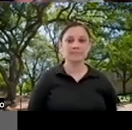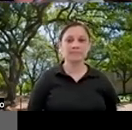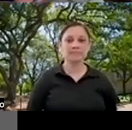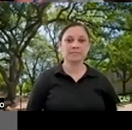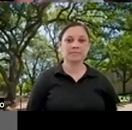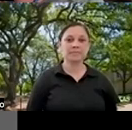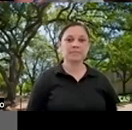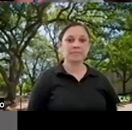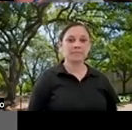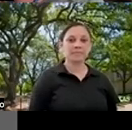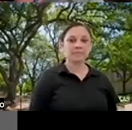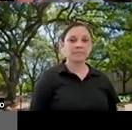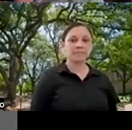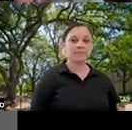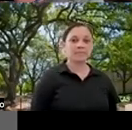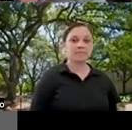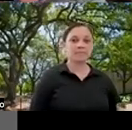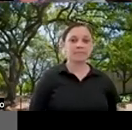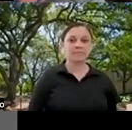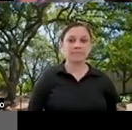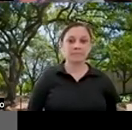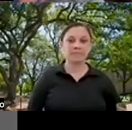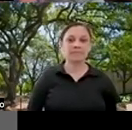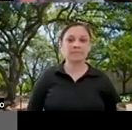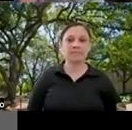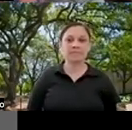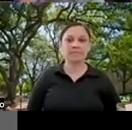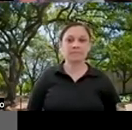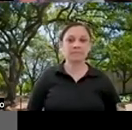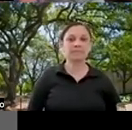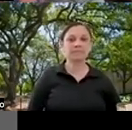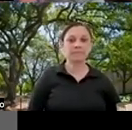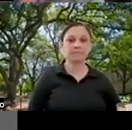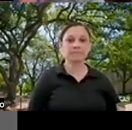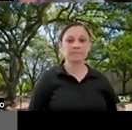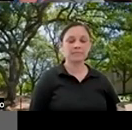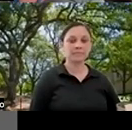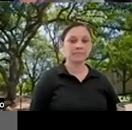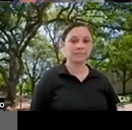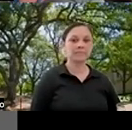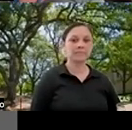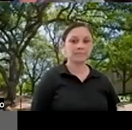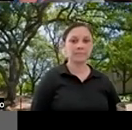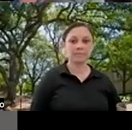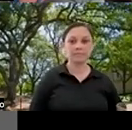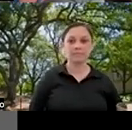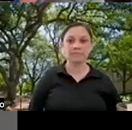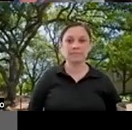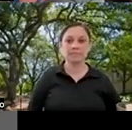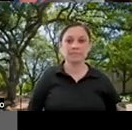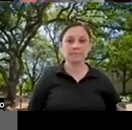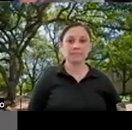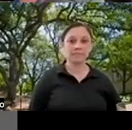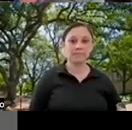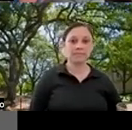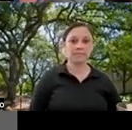different early childhood issues. So how do we advocate state level? How do we advocate the federal level? How do we make sure we